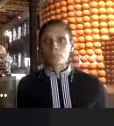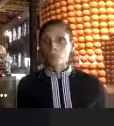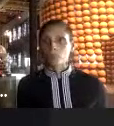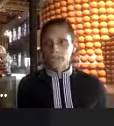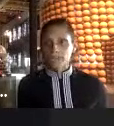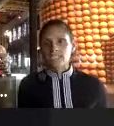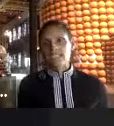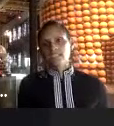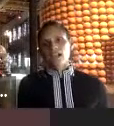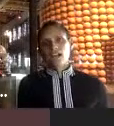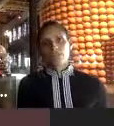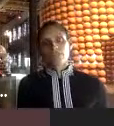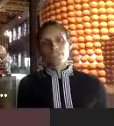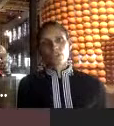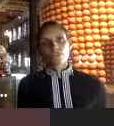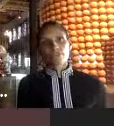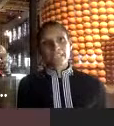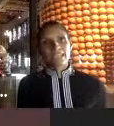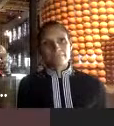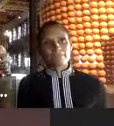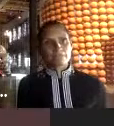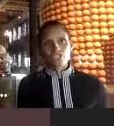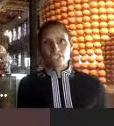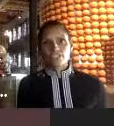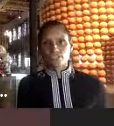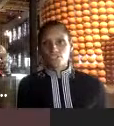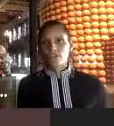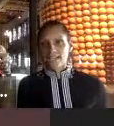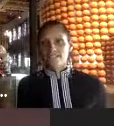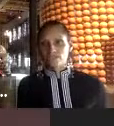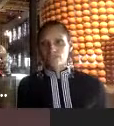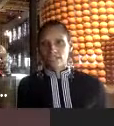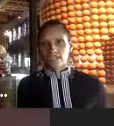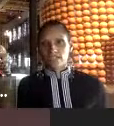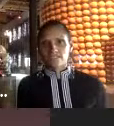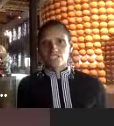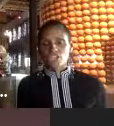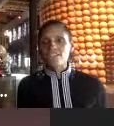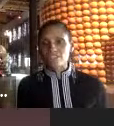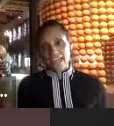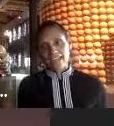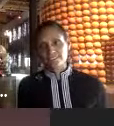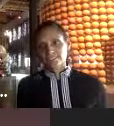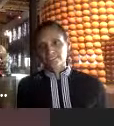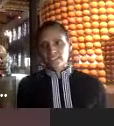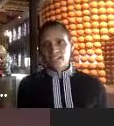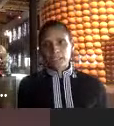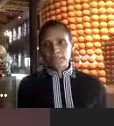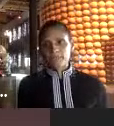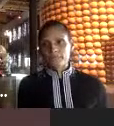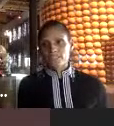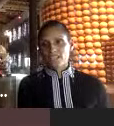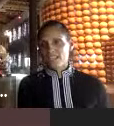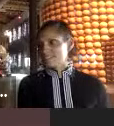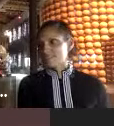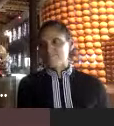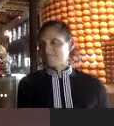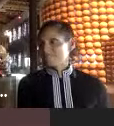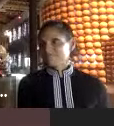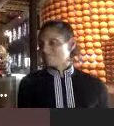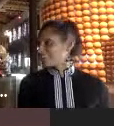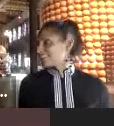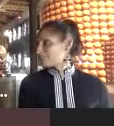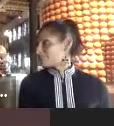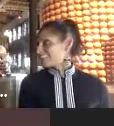or even the board. So it became my mission to try to change that.